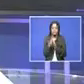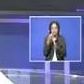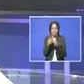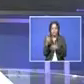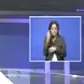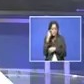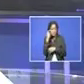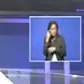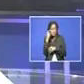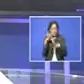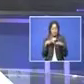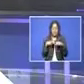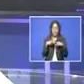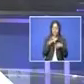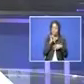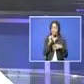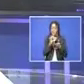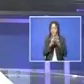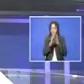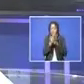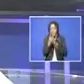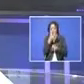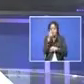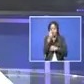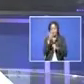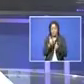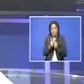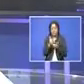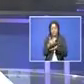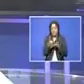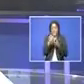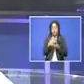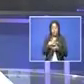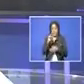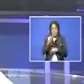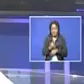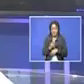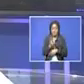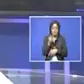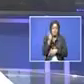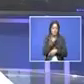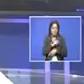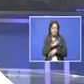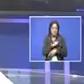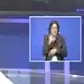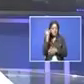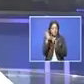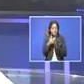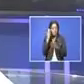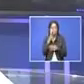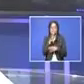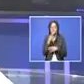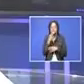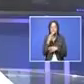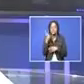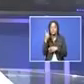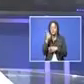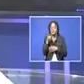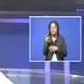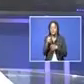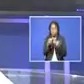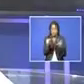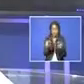If you thought the holidays couldn't get any better, with the help of my guest, Kale Mortimer, it will definitely be sweeter. He's a general manager for